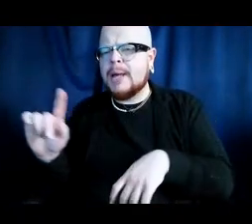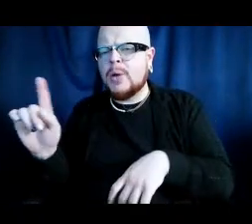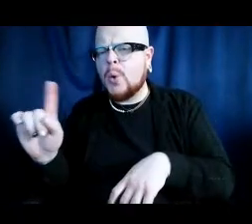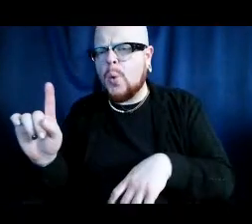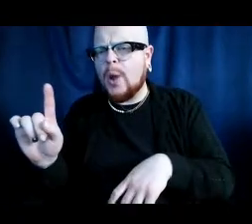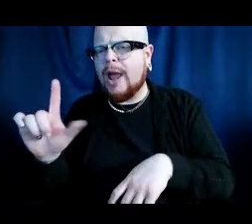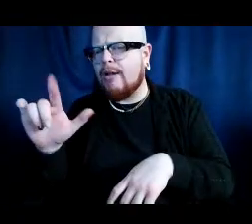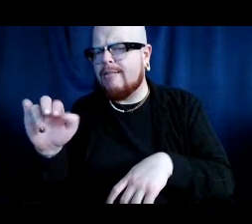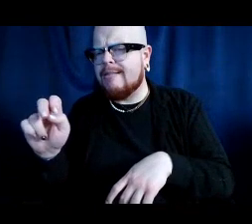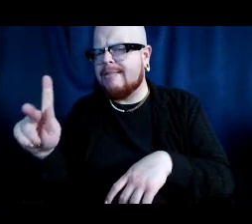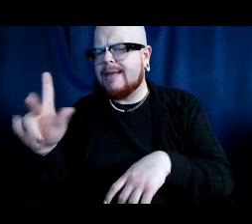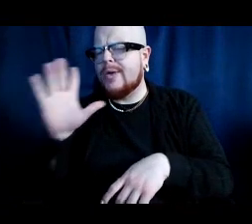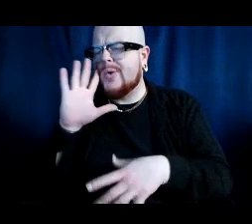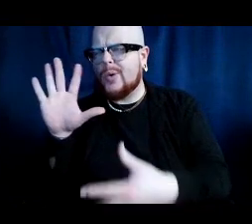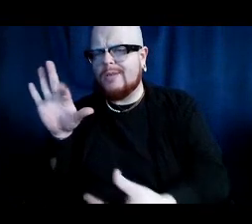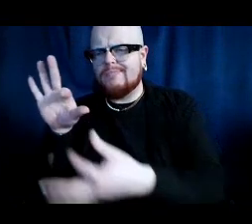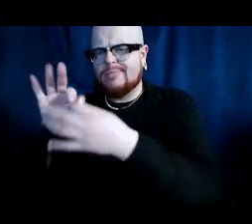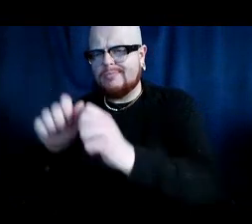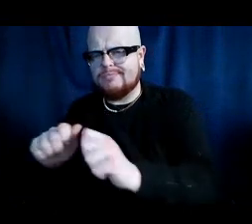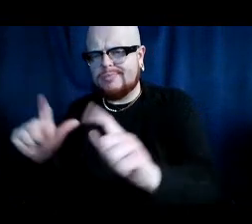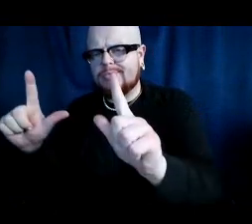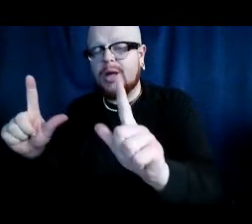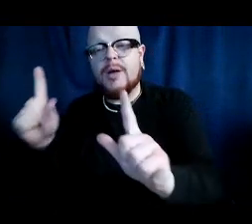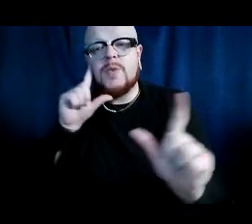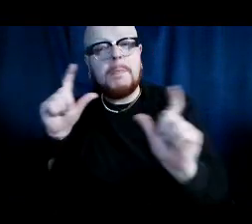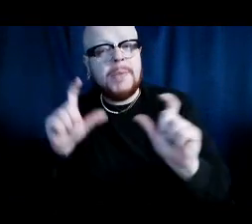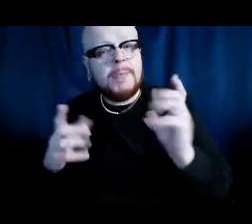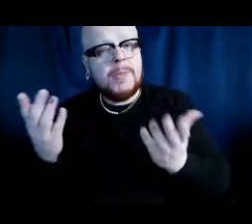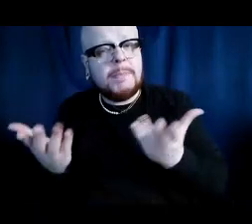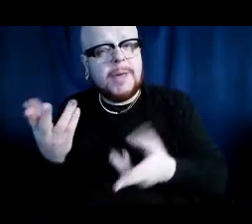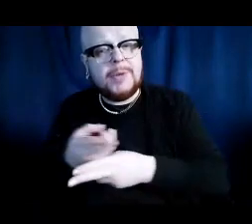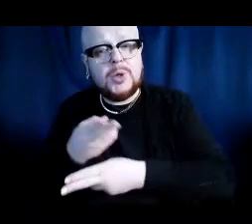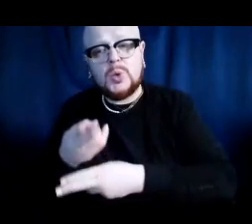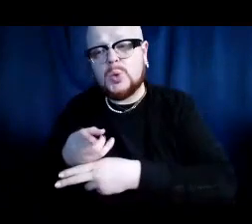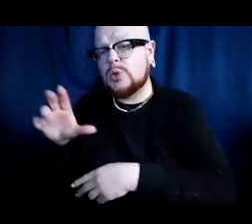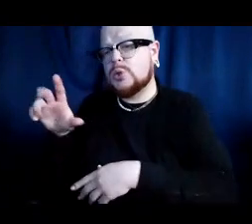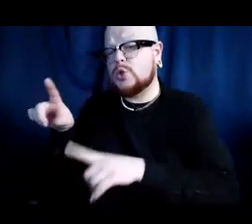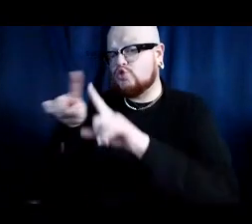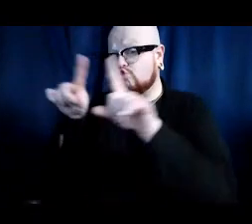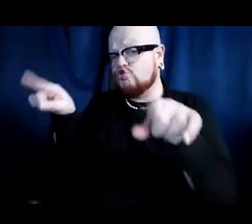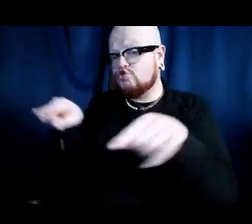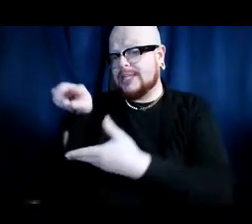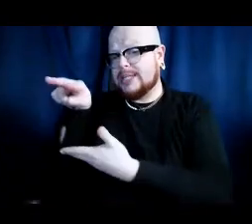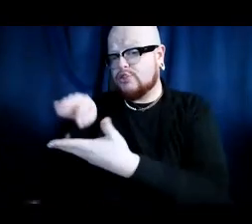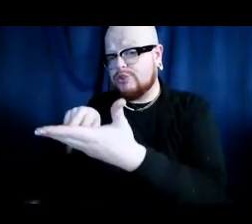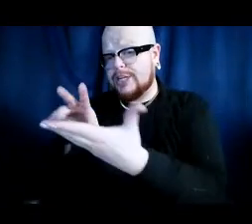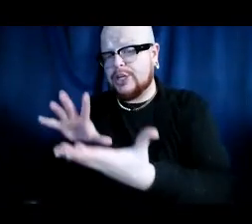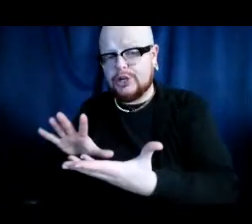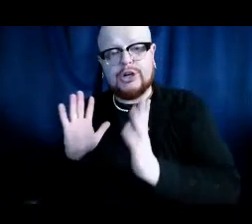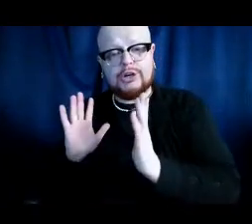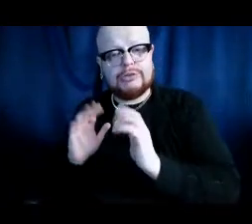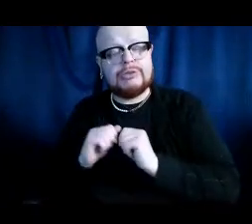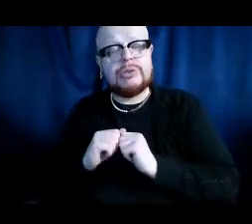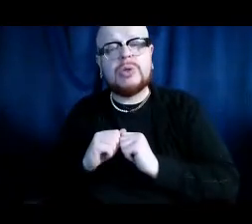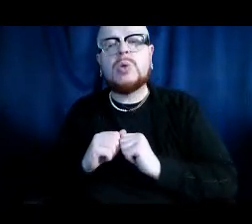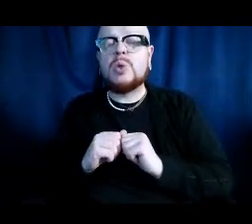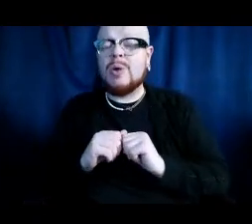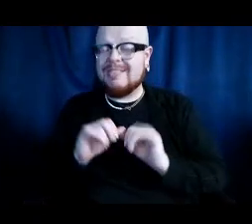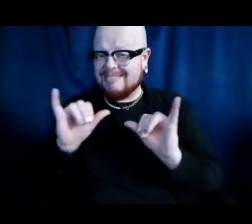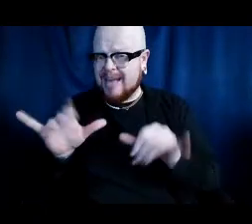voice recognition. They also provide context, making it easier to navigate and comprehend the purpose of the